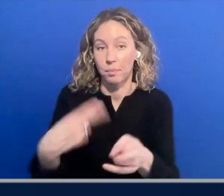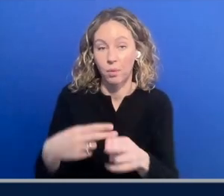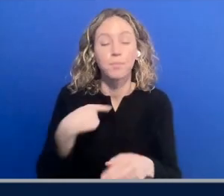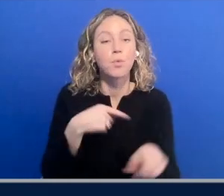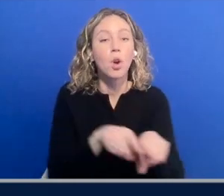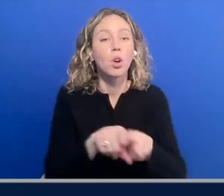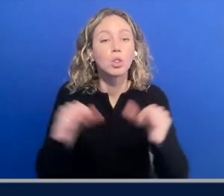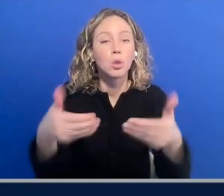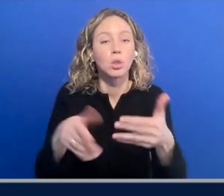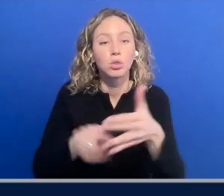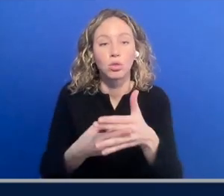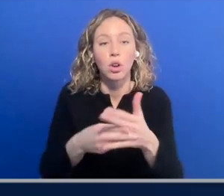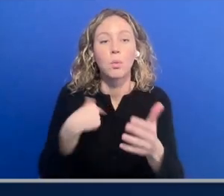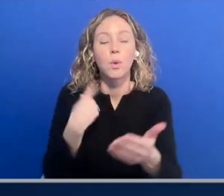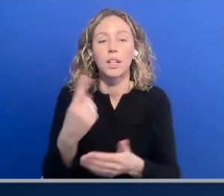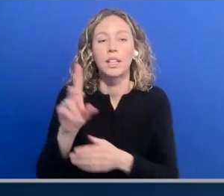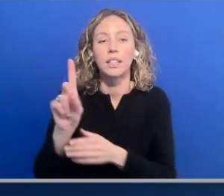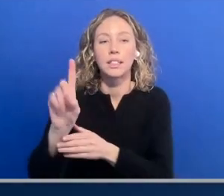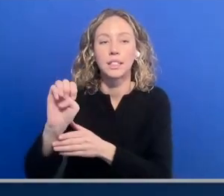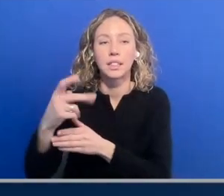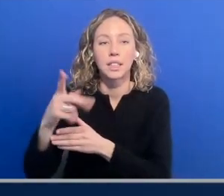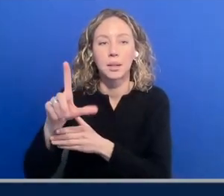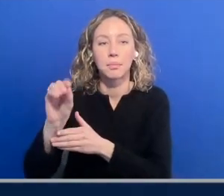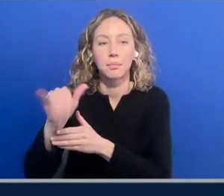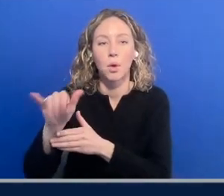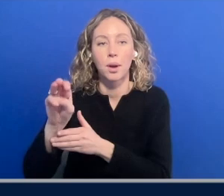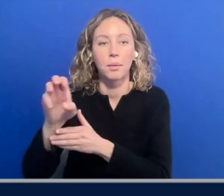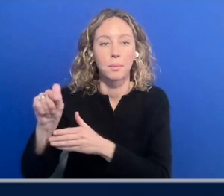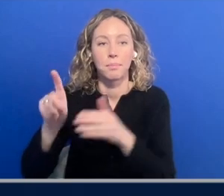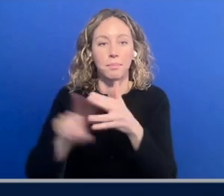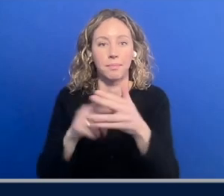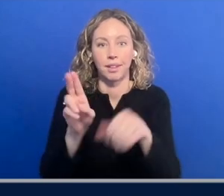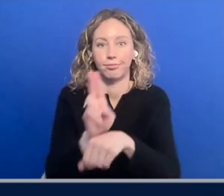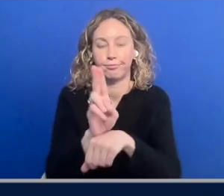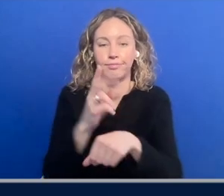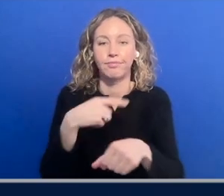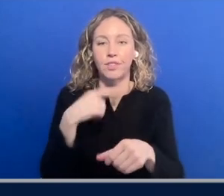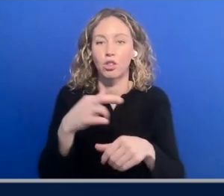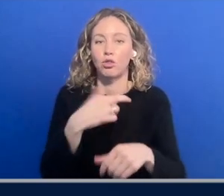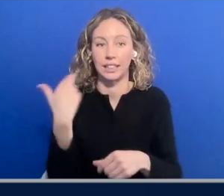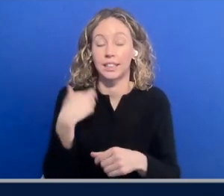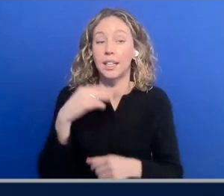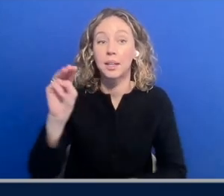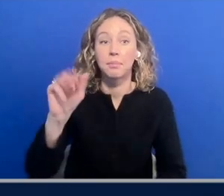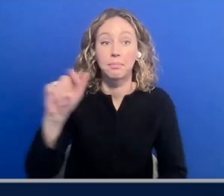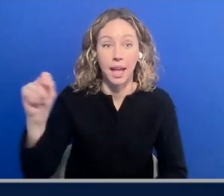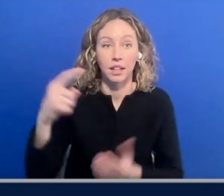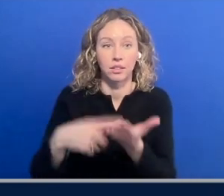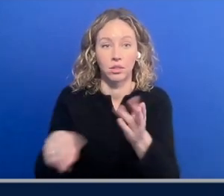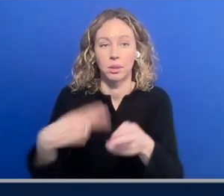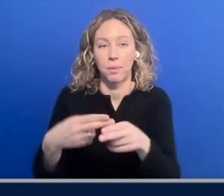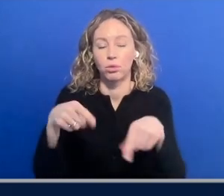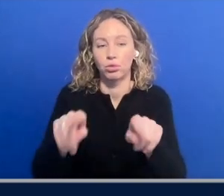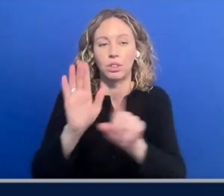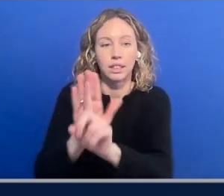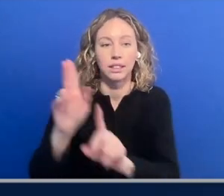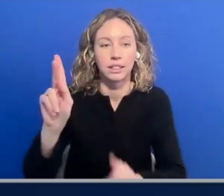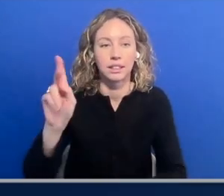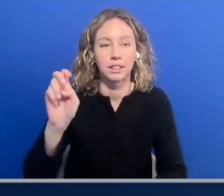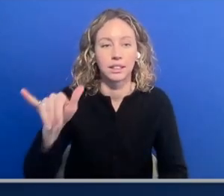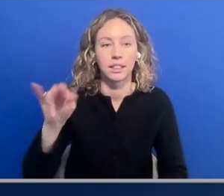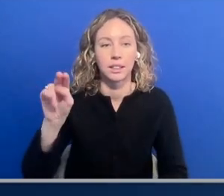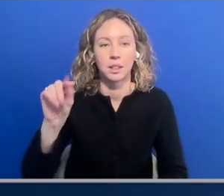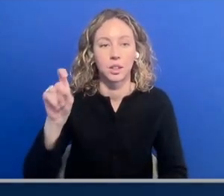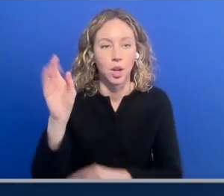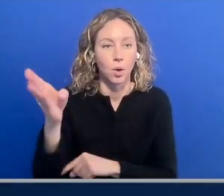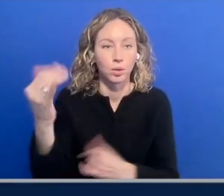something called a deployment risk, which Matt talked about during his keynote today. So here is an example where we are looking at what you